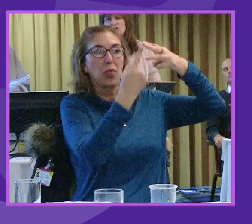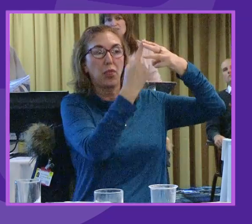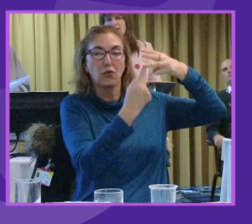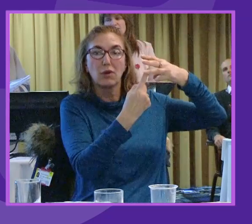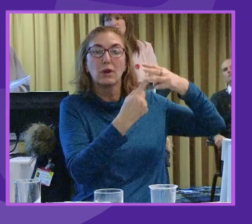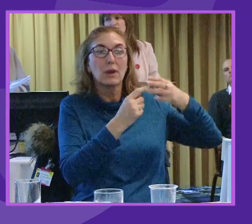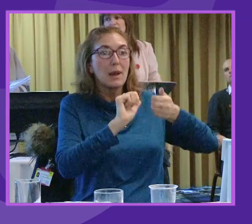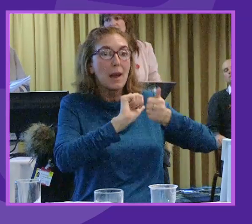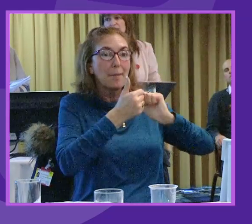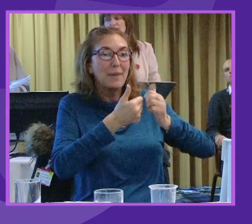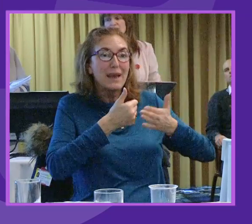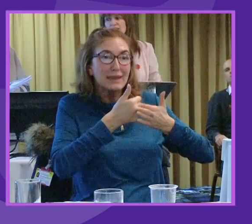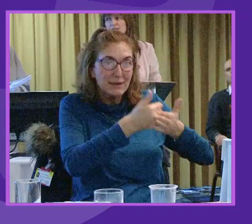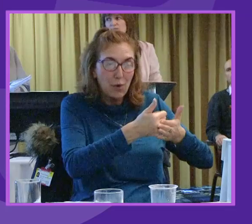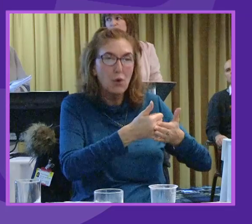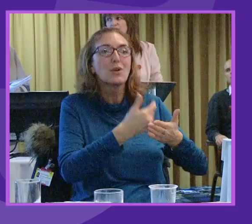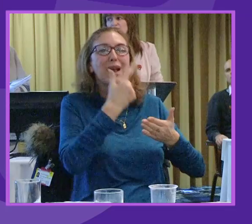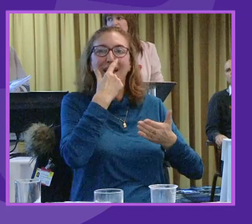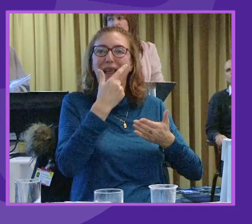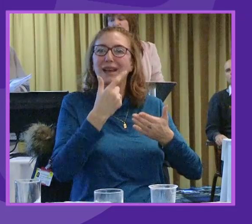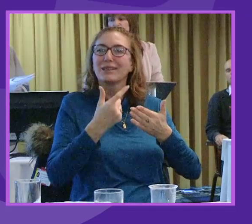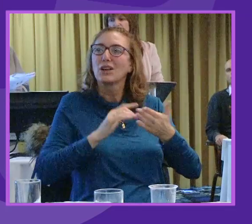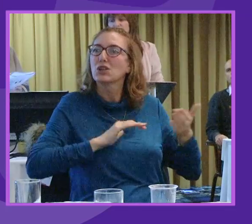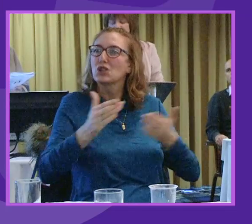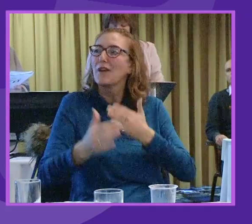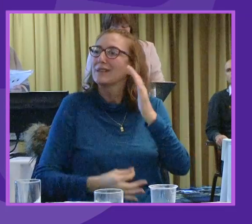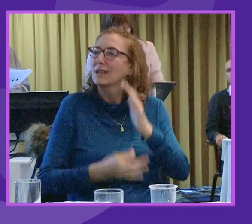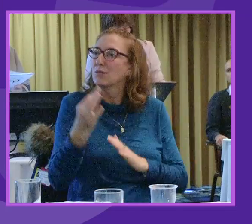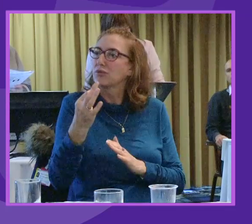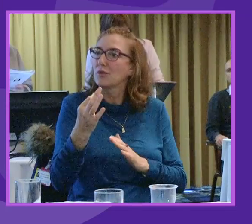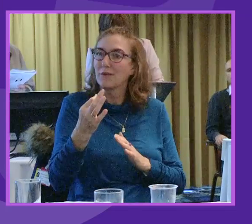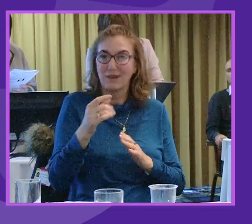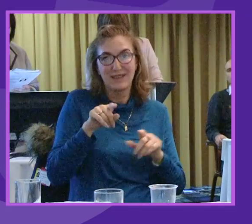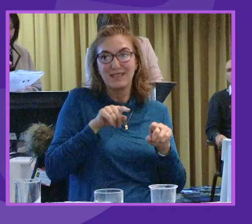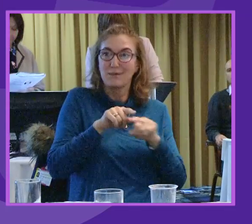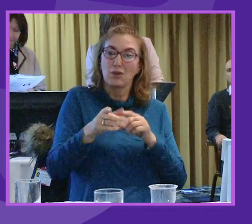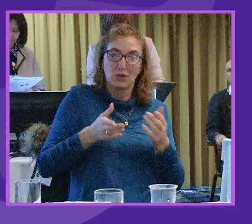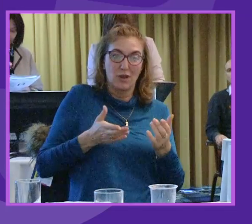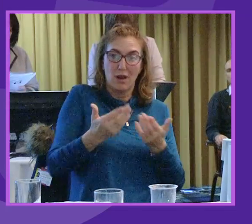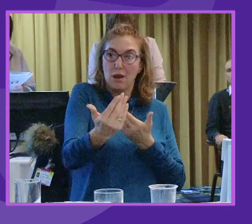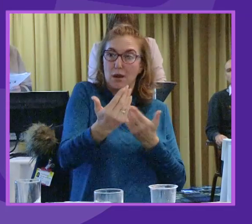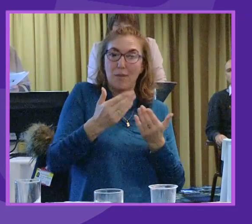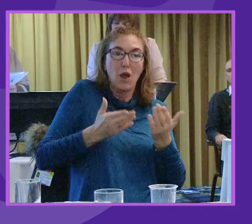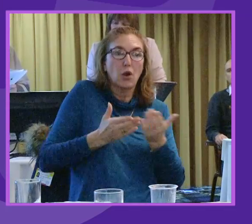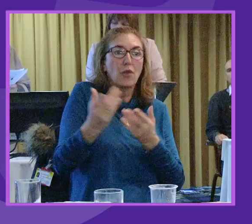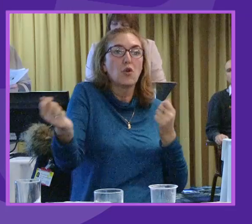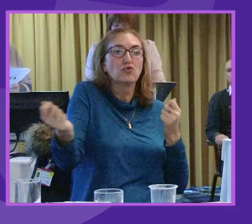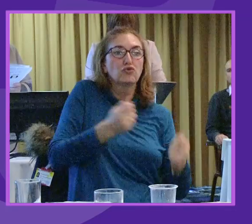will really have a big impact on services and the system in terms of transformational change.